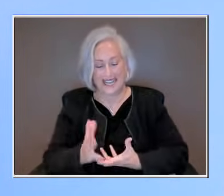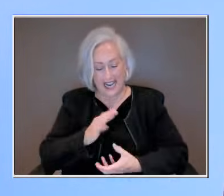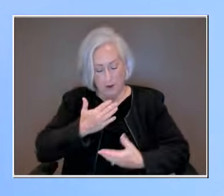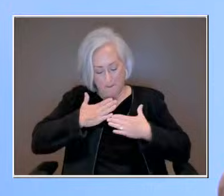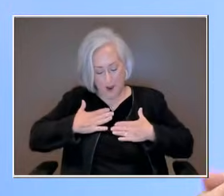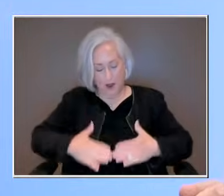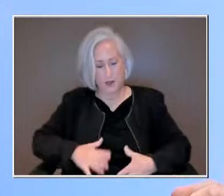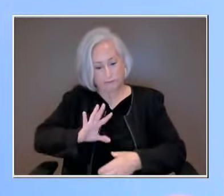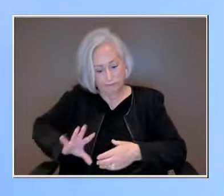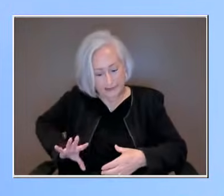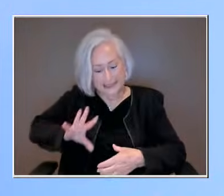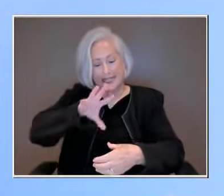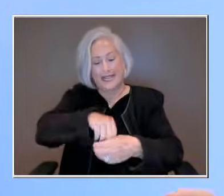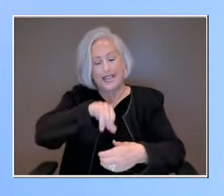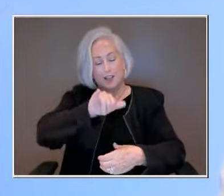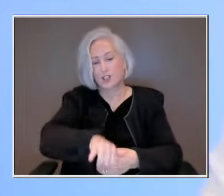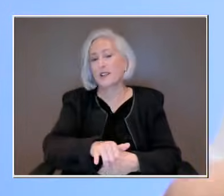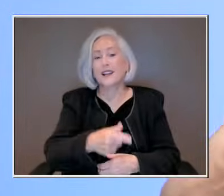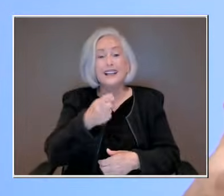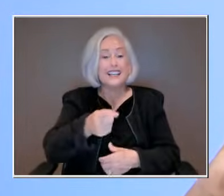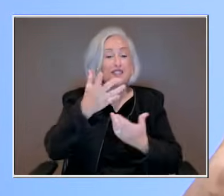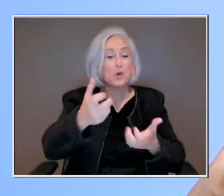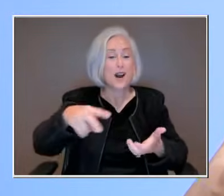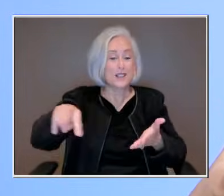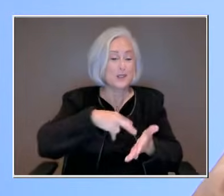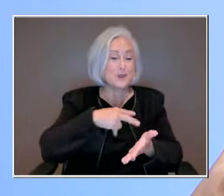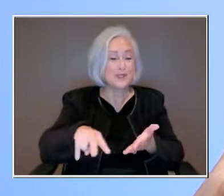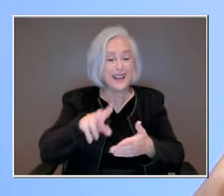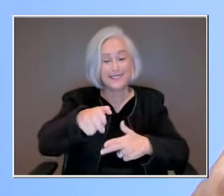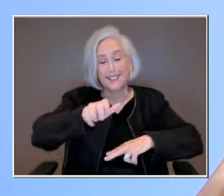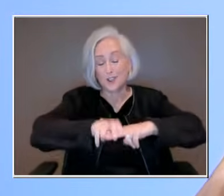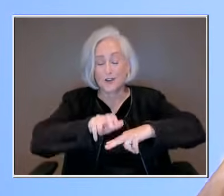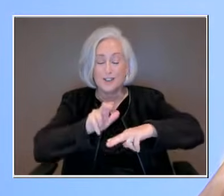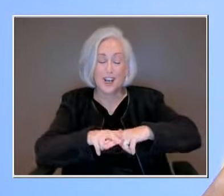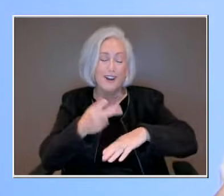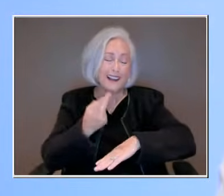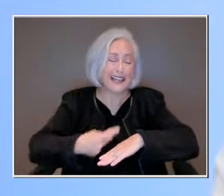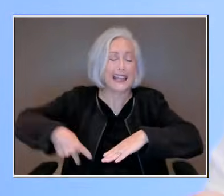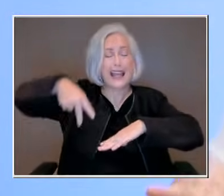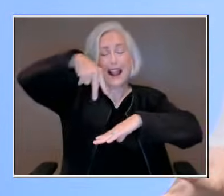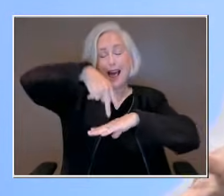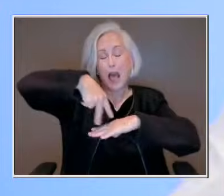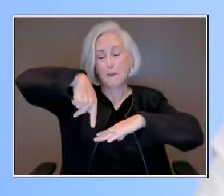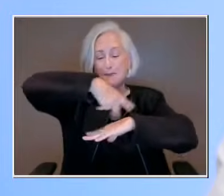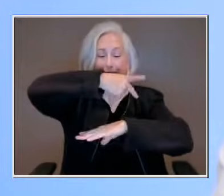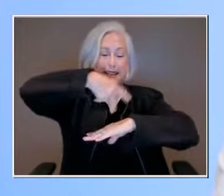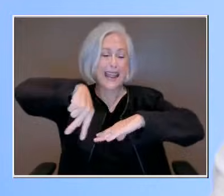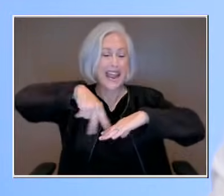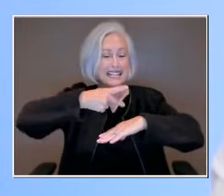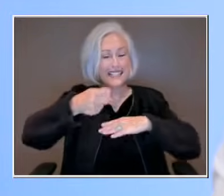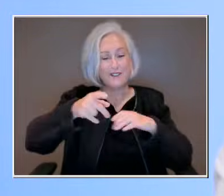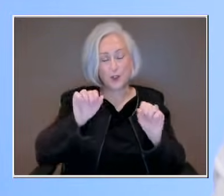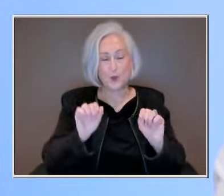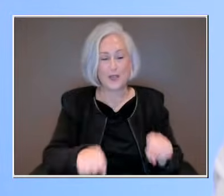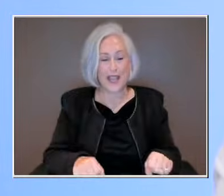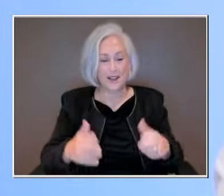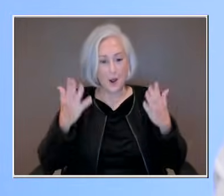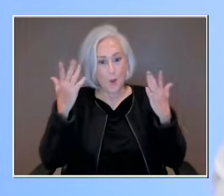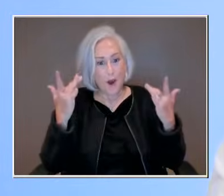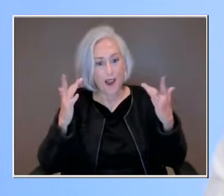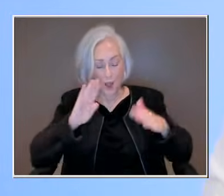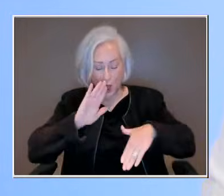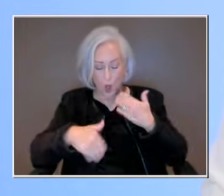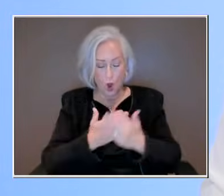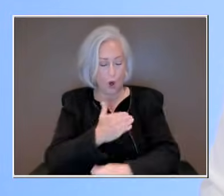want to dance, it's okay to dance in your chair. It's okay to get up and move too if you're able to do that, because it engages all those muscle groups